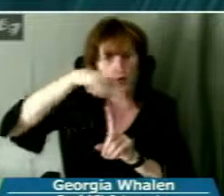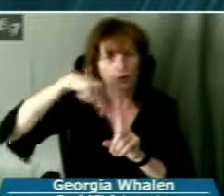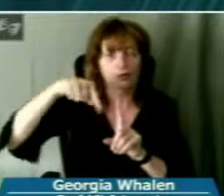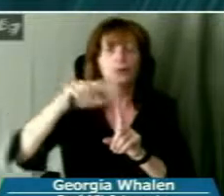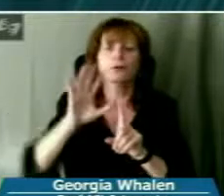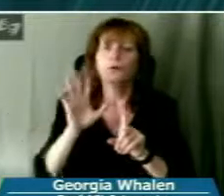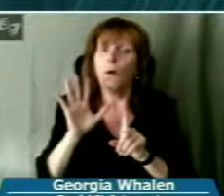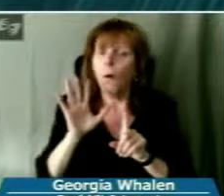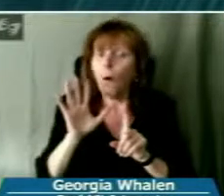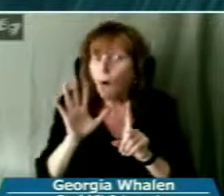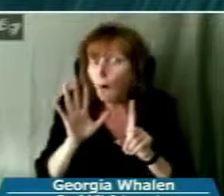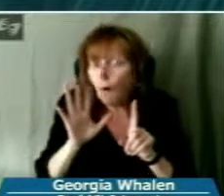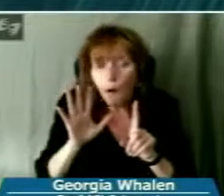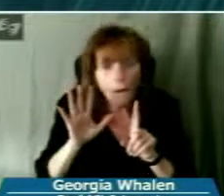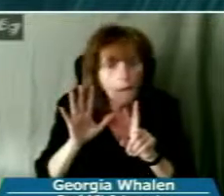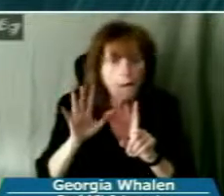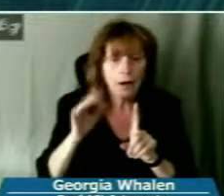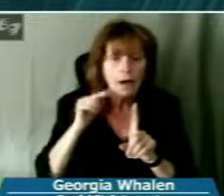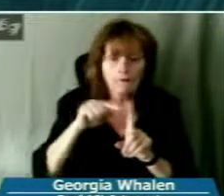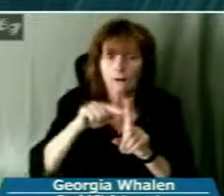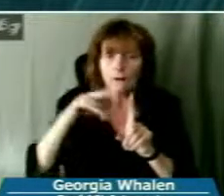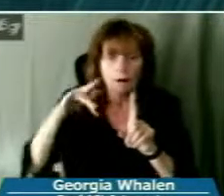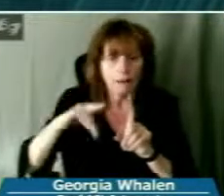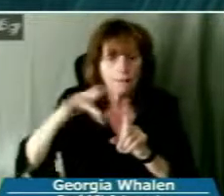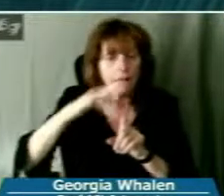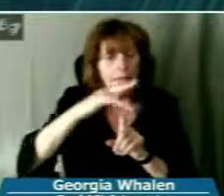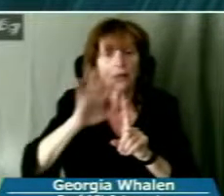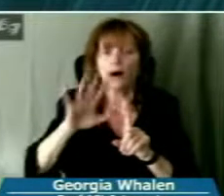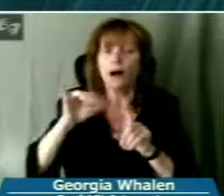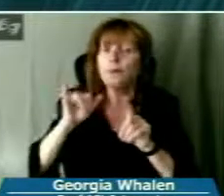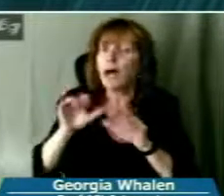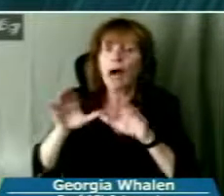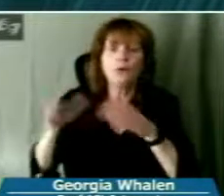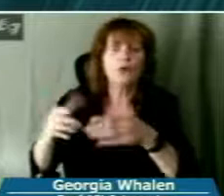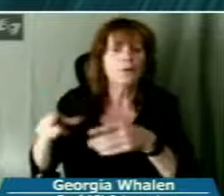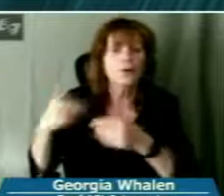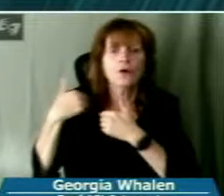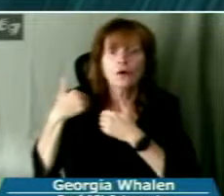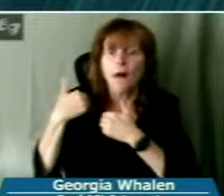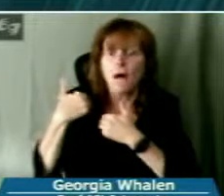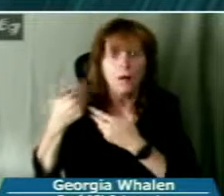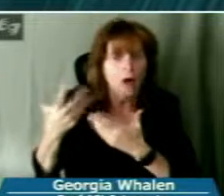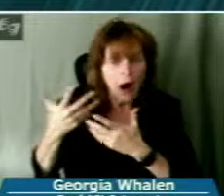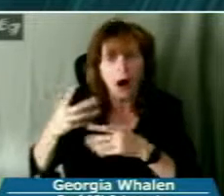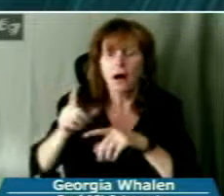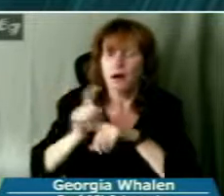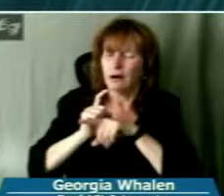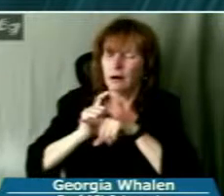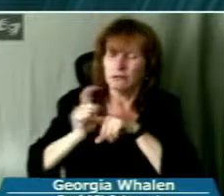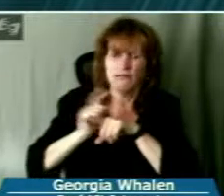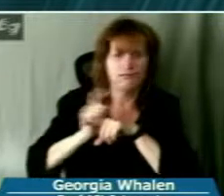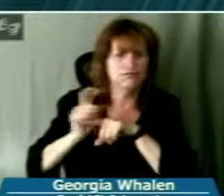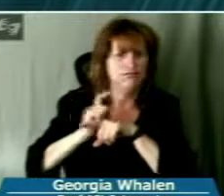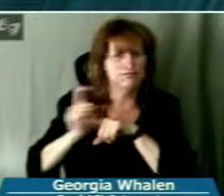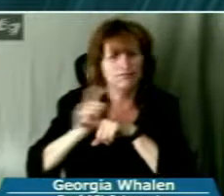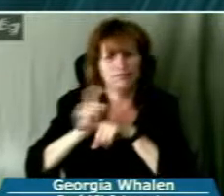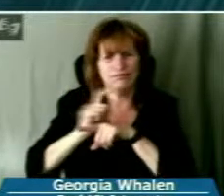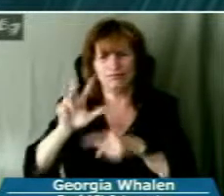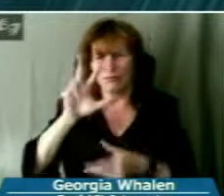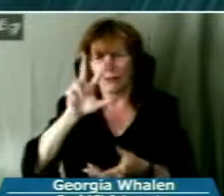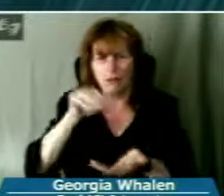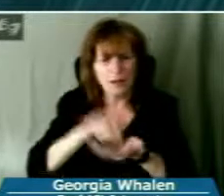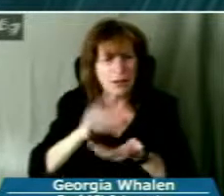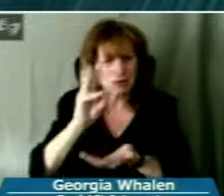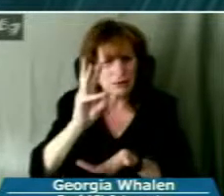some 3,600 calls a day, some 7 days a week. So that's a fair bit of testing, some 20,000 calls per